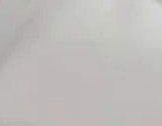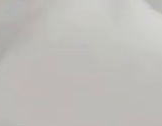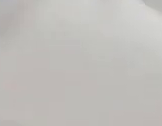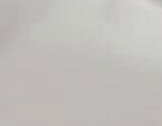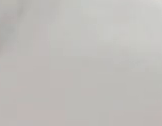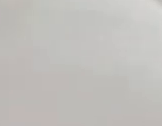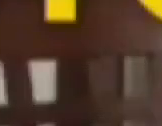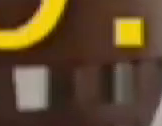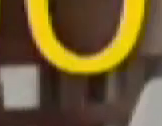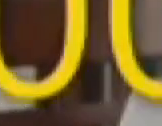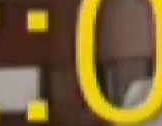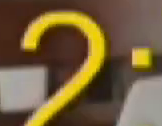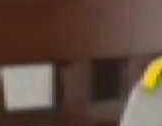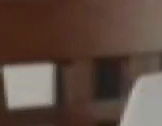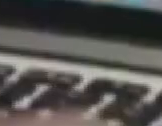Everything's fine.